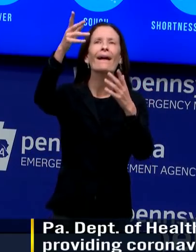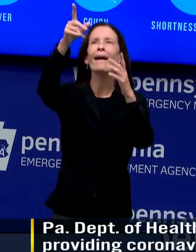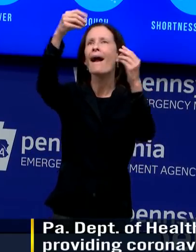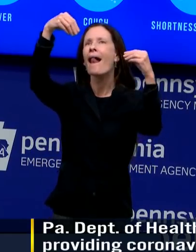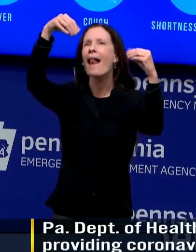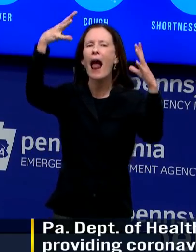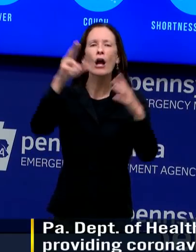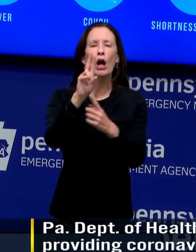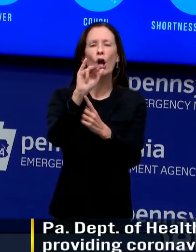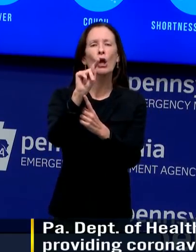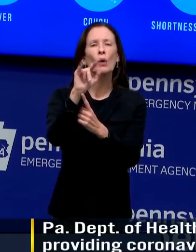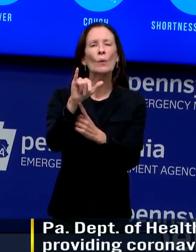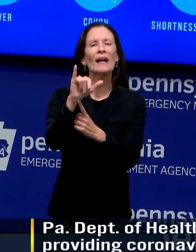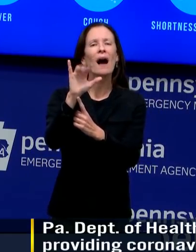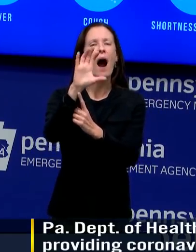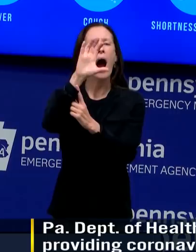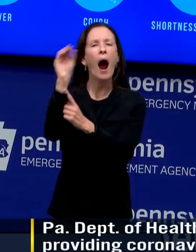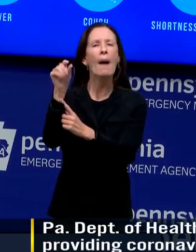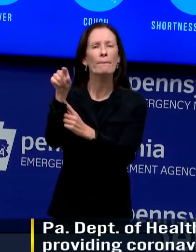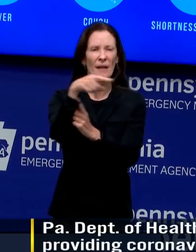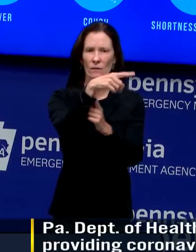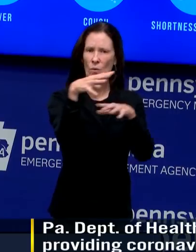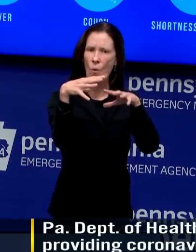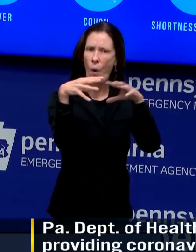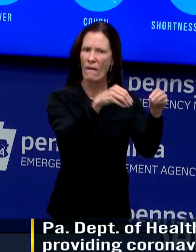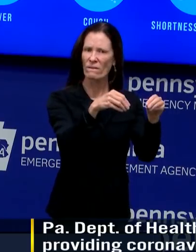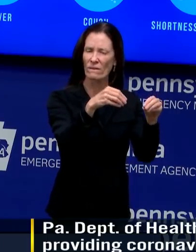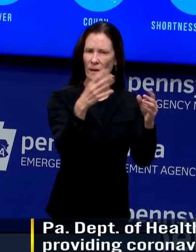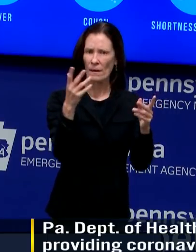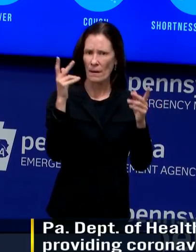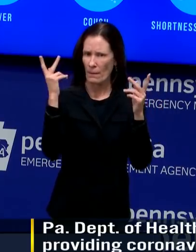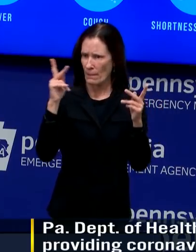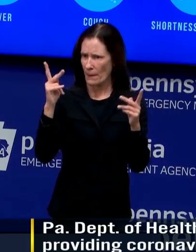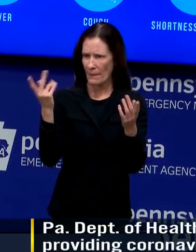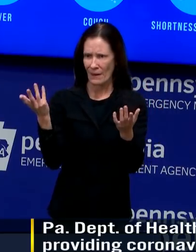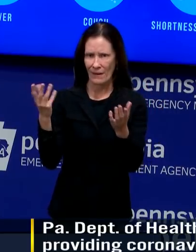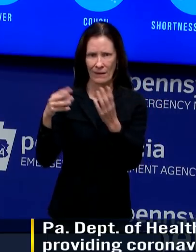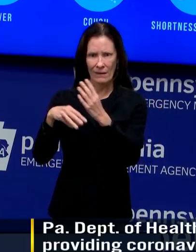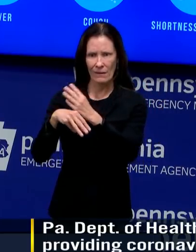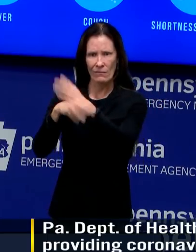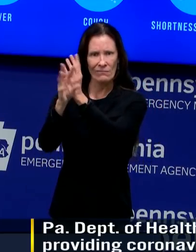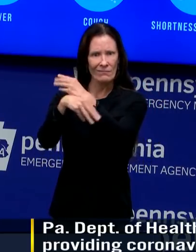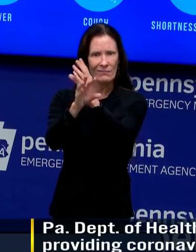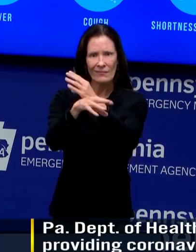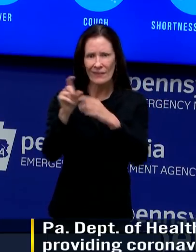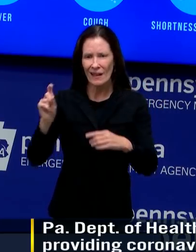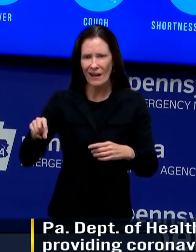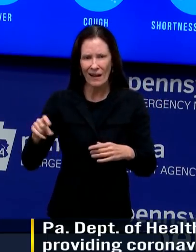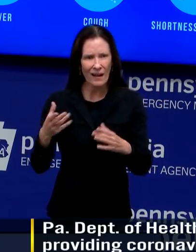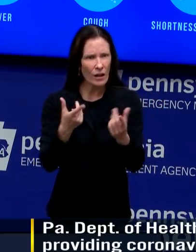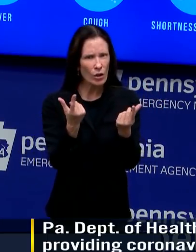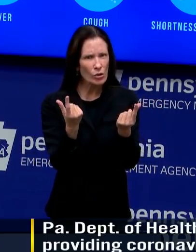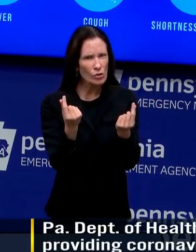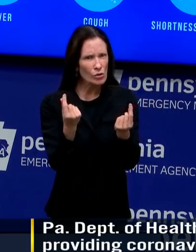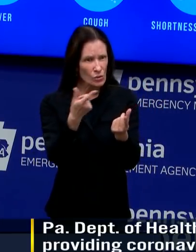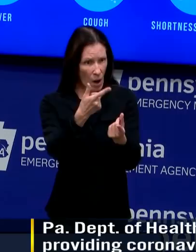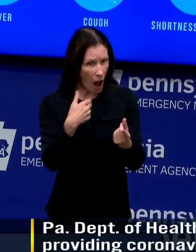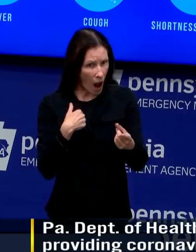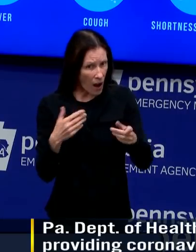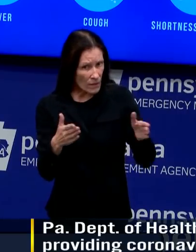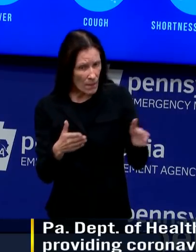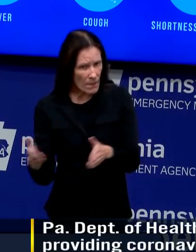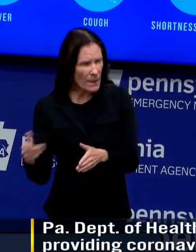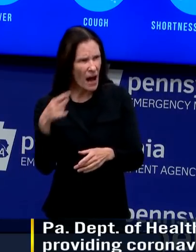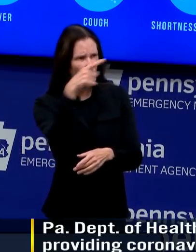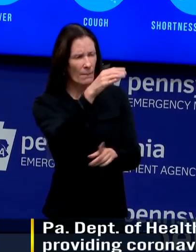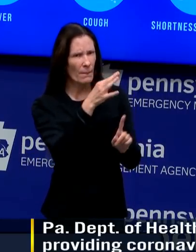power water outages while many families are staying at home? Pennsylvania has in place a number of things that we do to help public utilities